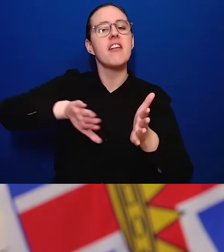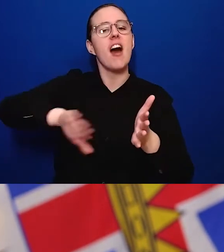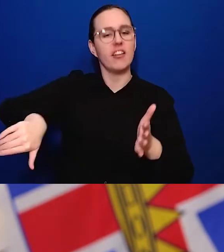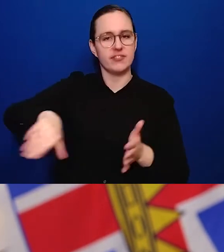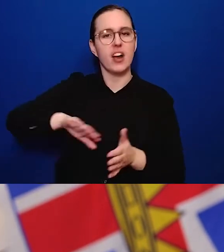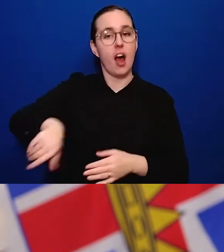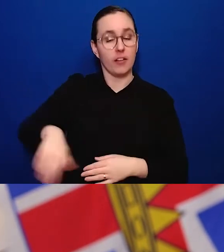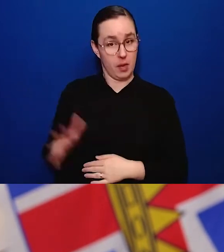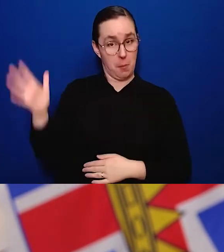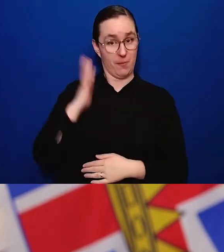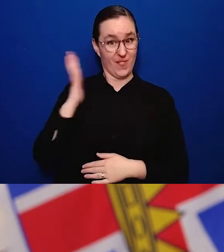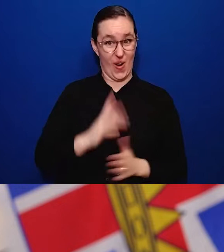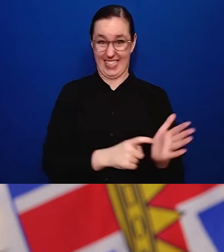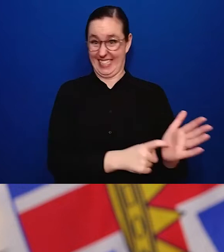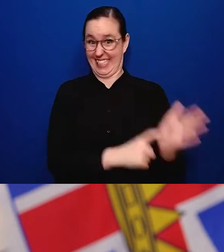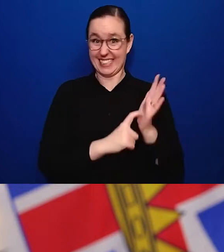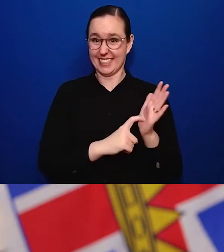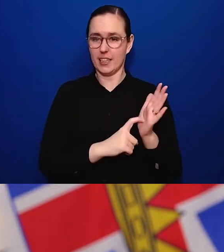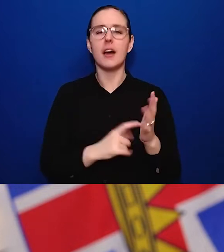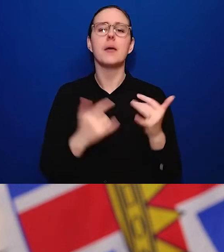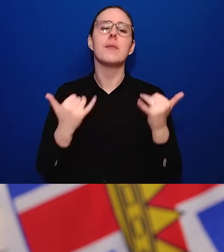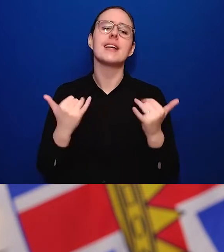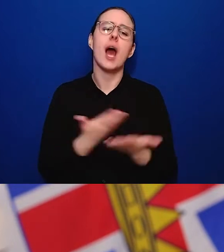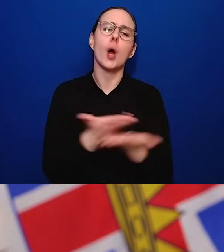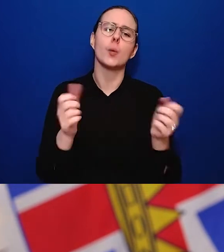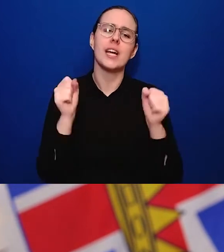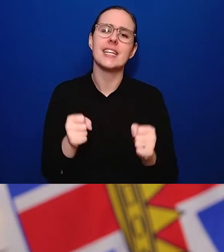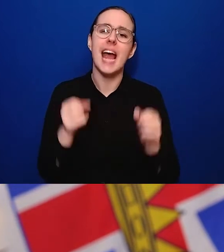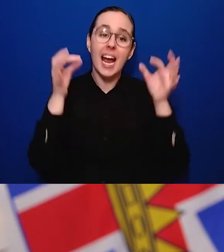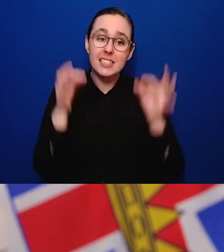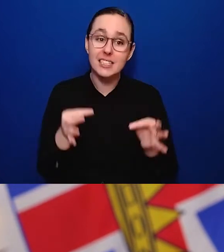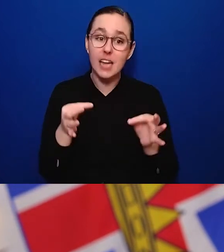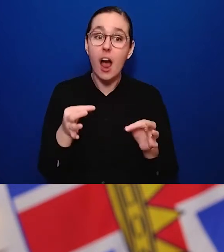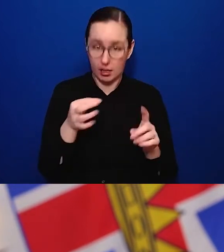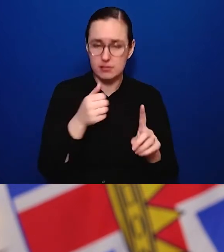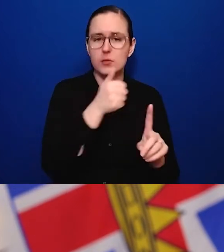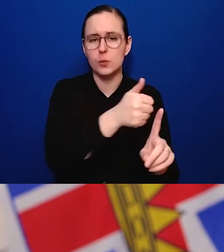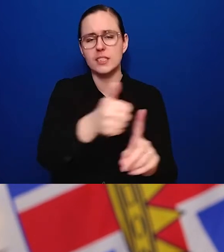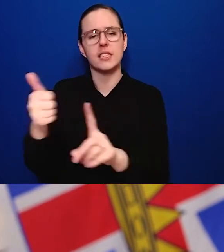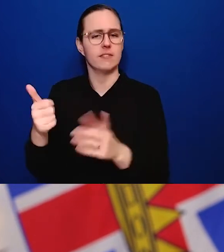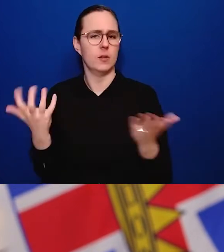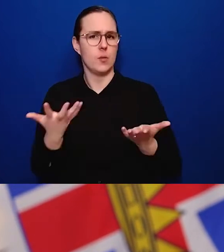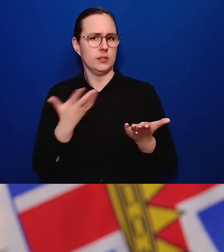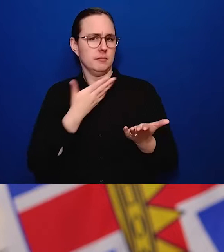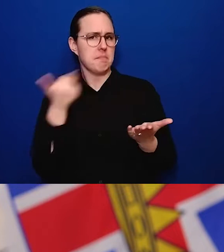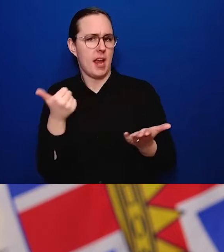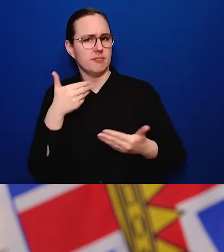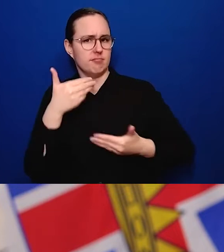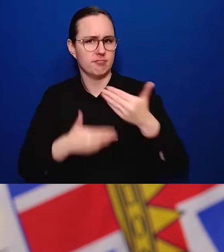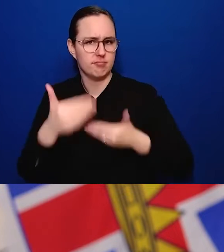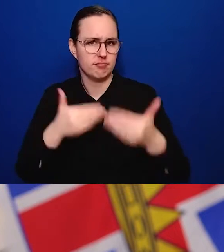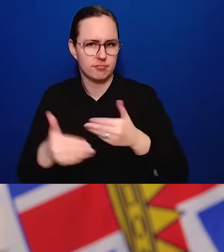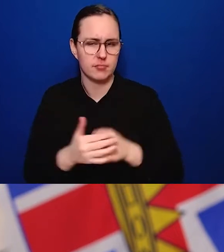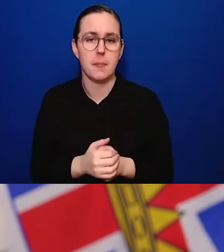empowered self-management approach. We've all learned how to wear masks and when it's important. We've learned about the importance of